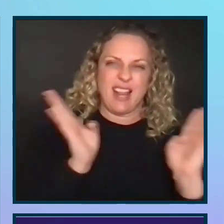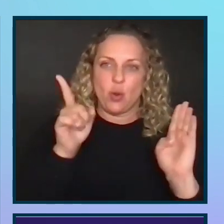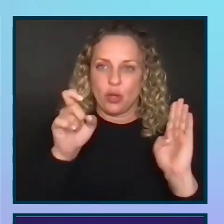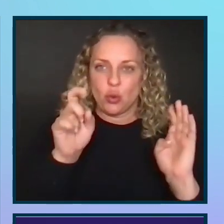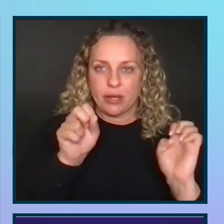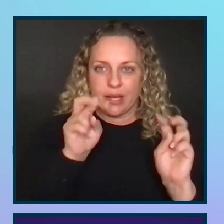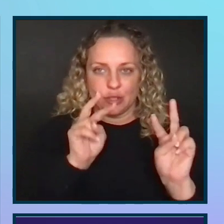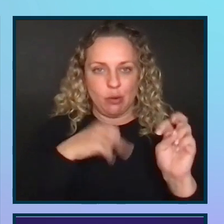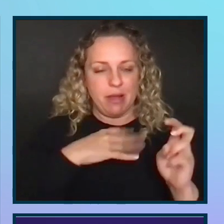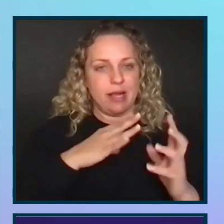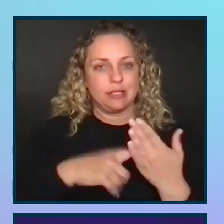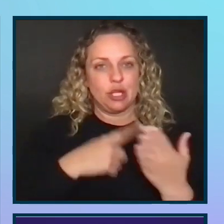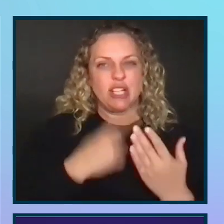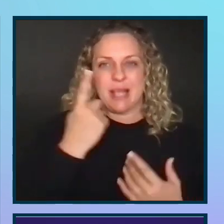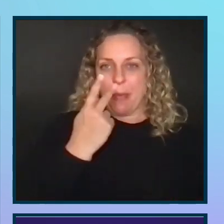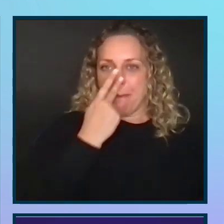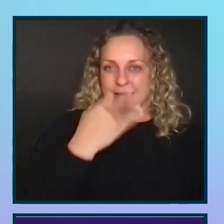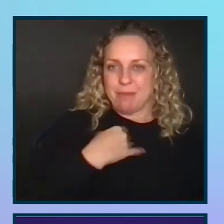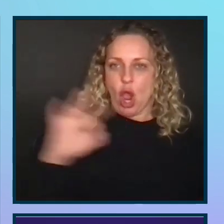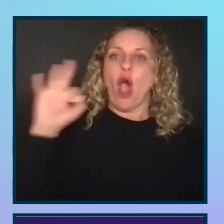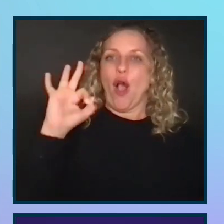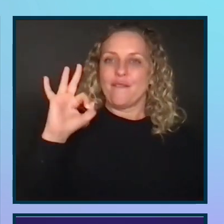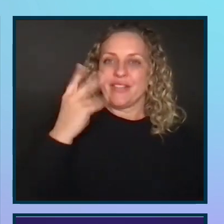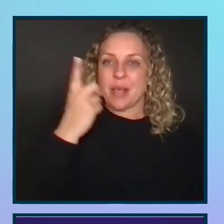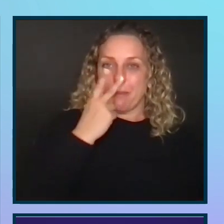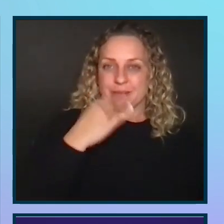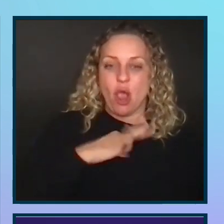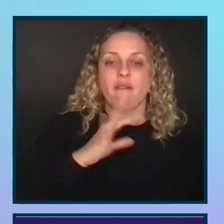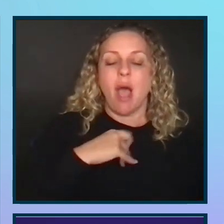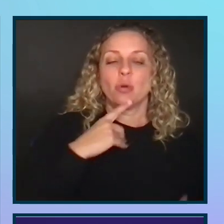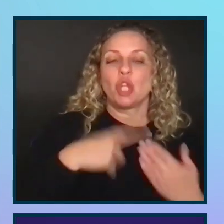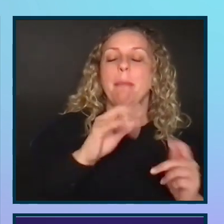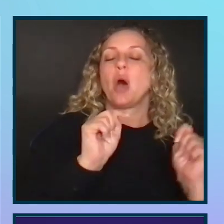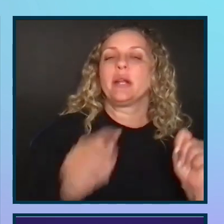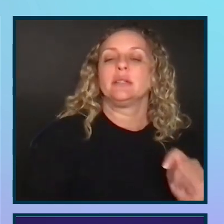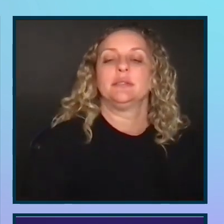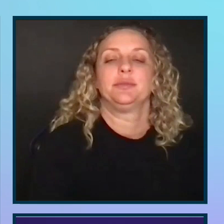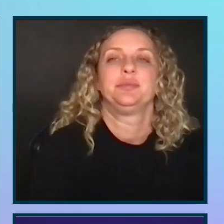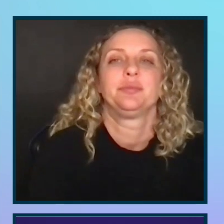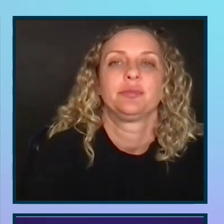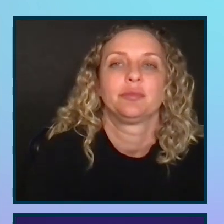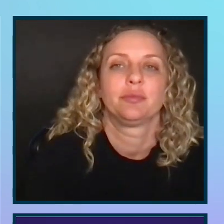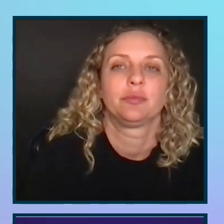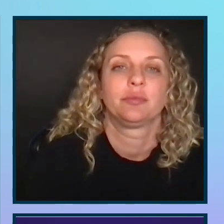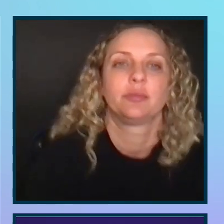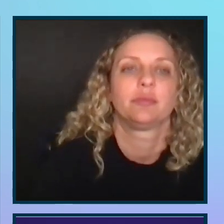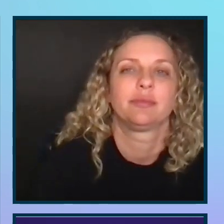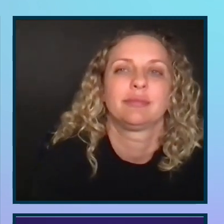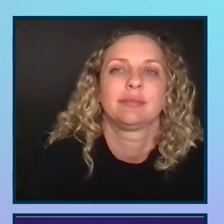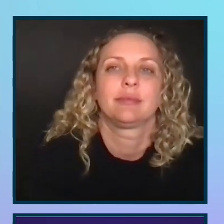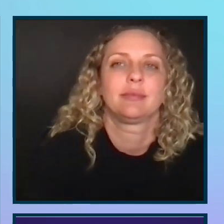track my talks by something pissing me off. Like something pisses me off, I write a talk about it. So, but in reality, I've been working on forms for 5